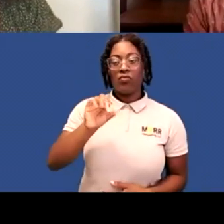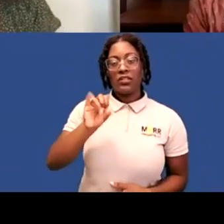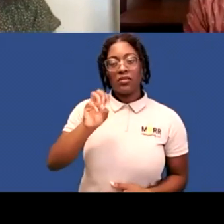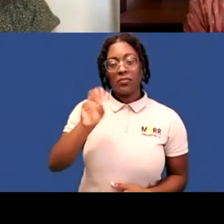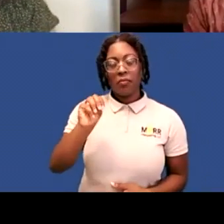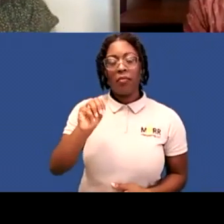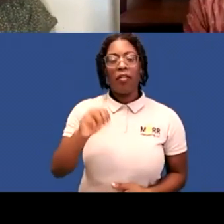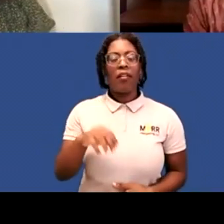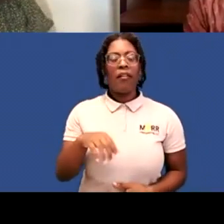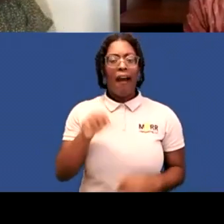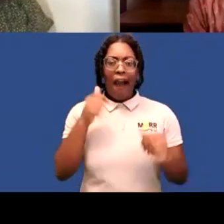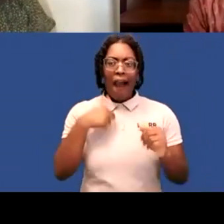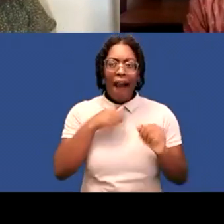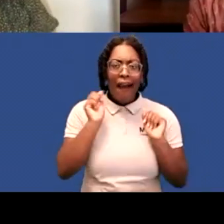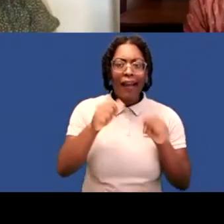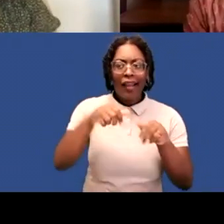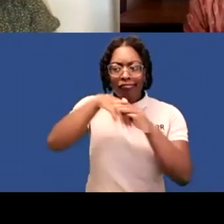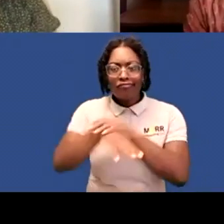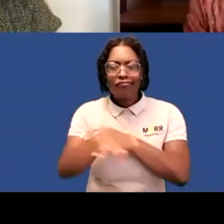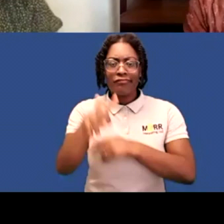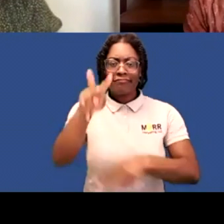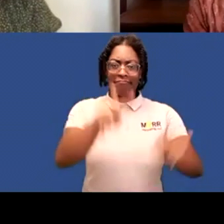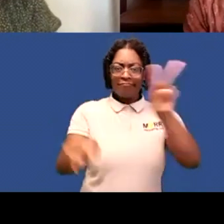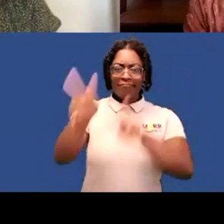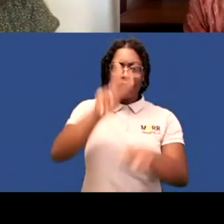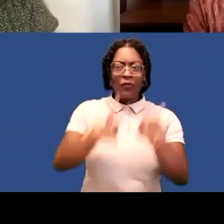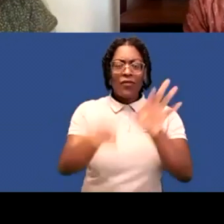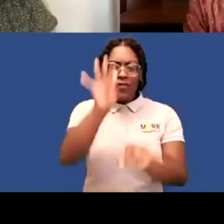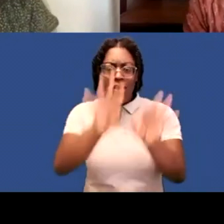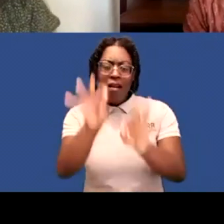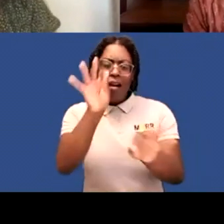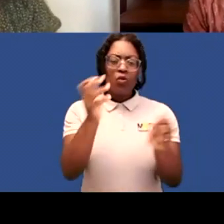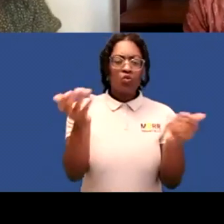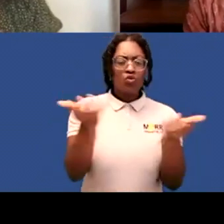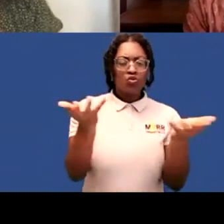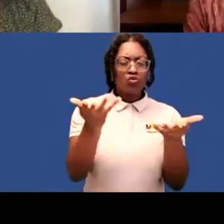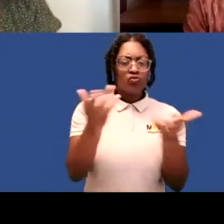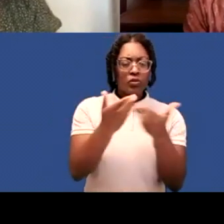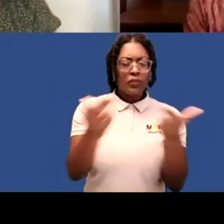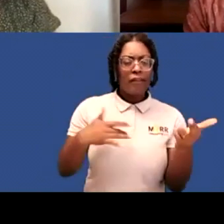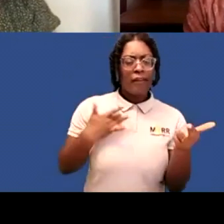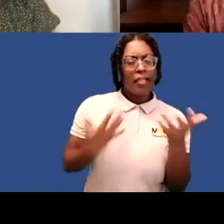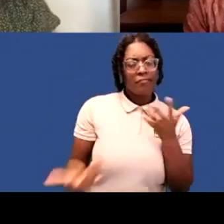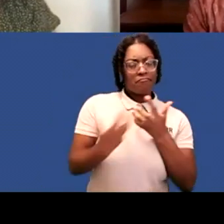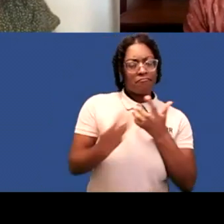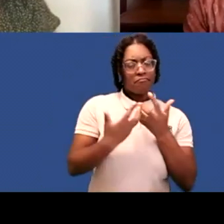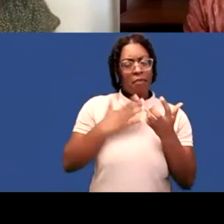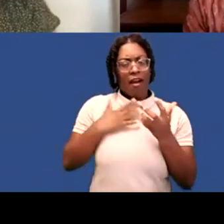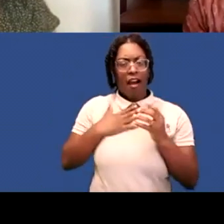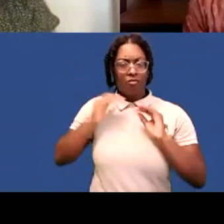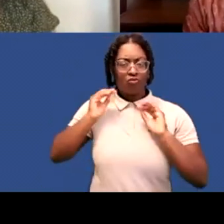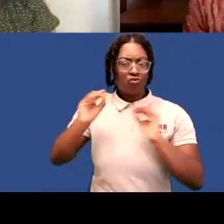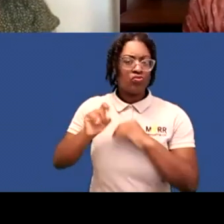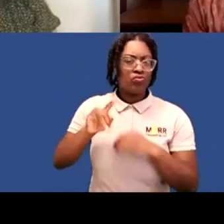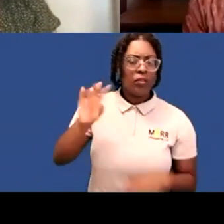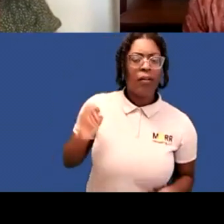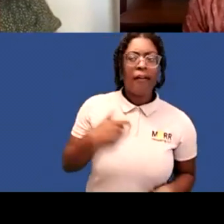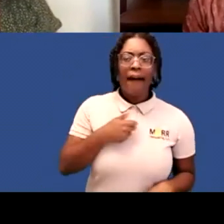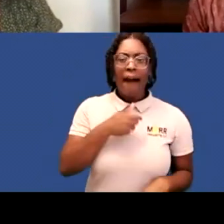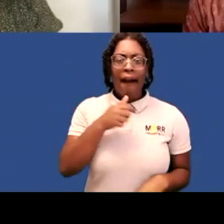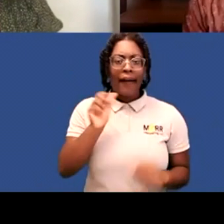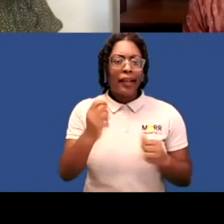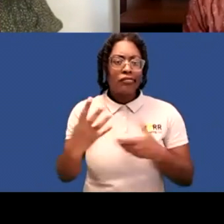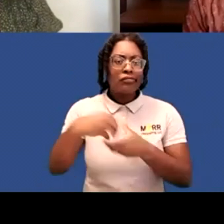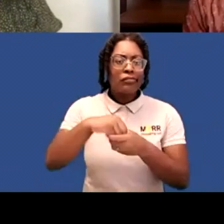adapt them, and vice versa. I can put them on this app or this site for teaching, and then it